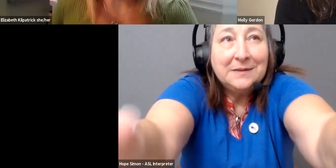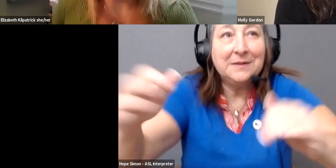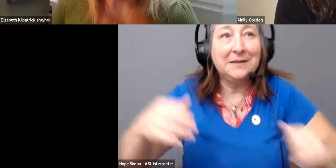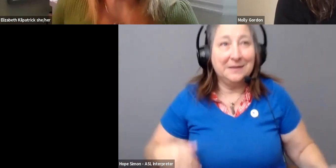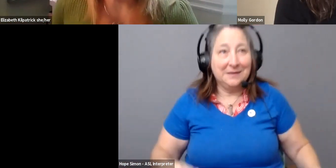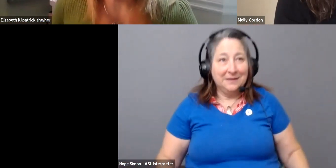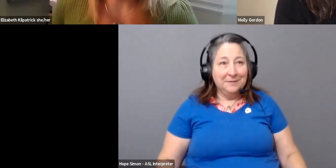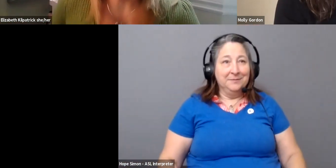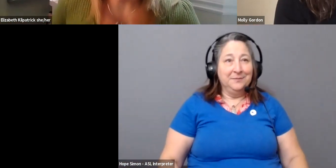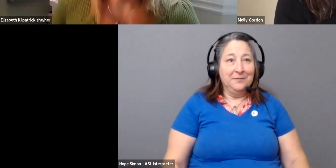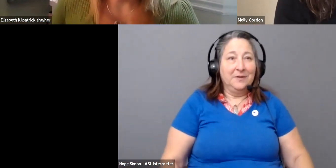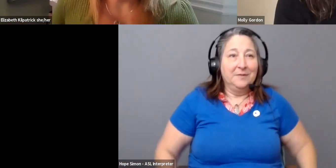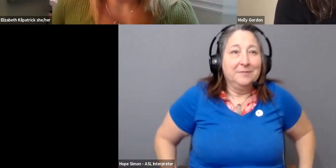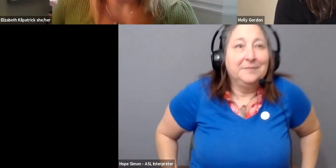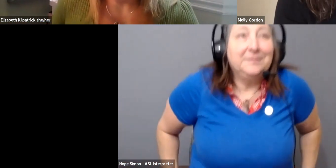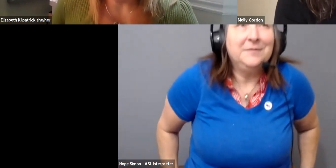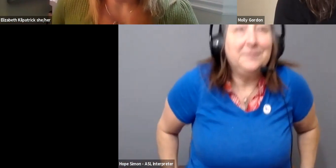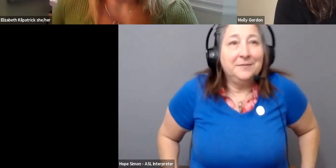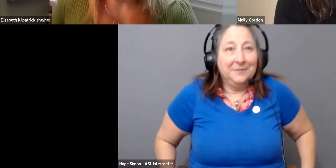How are we doing, Jazz?